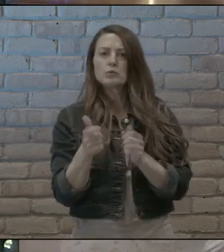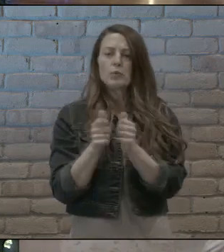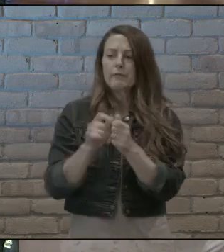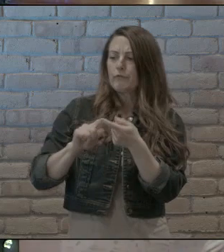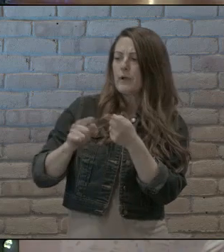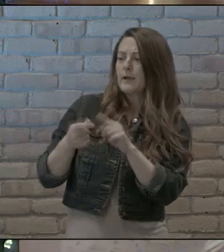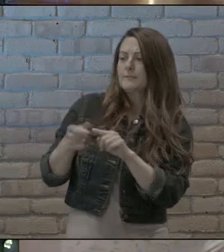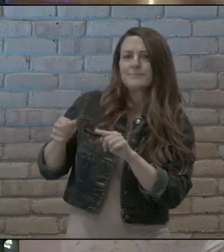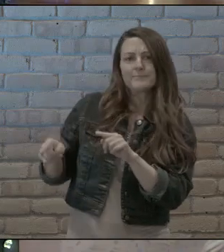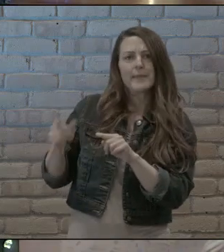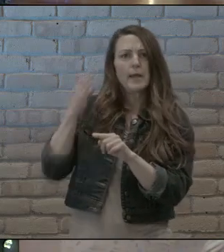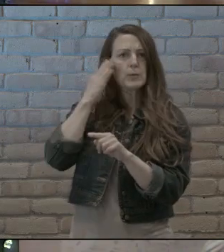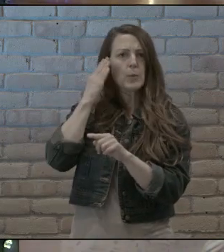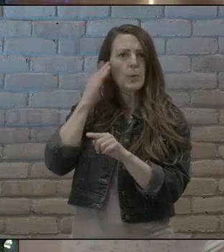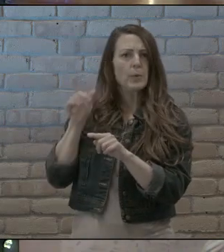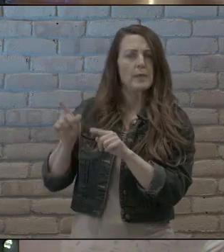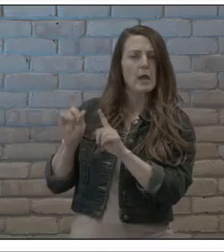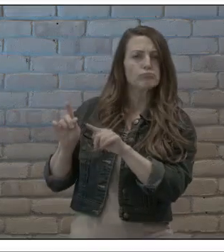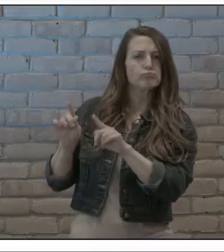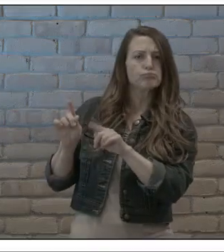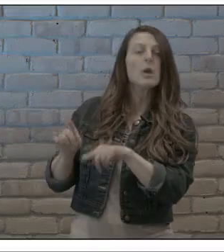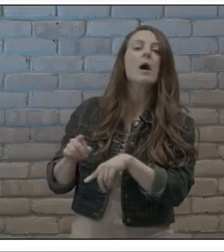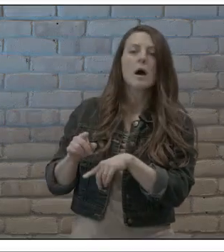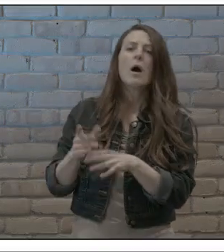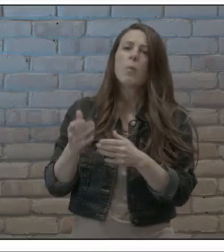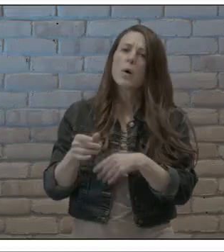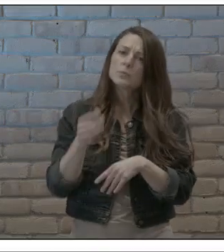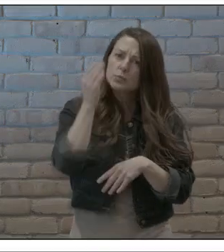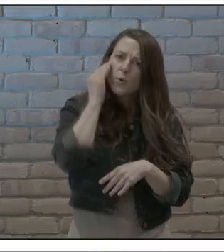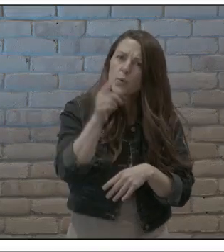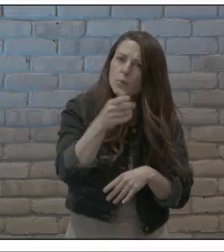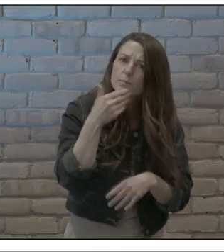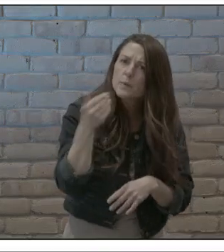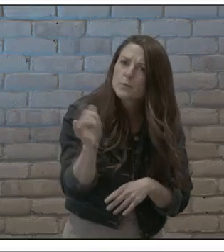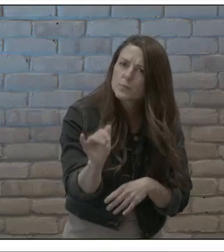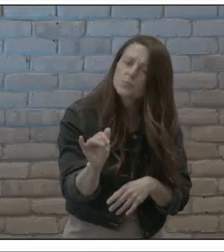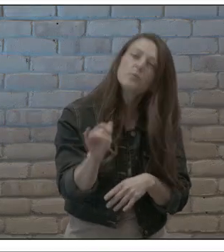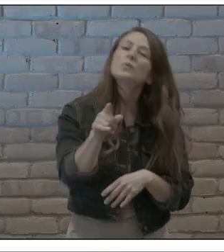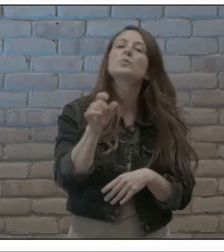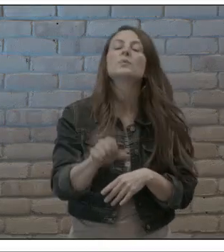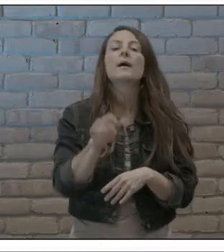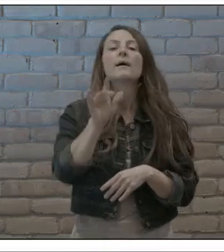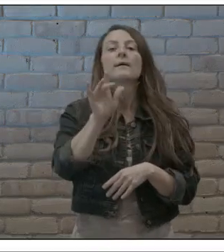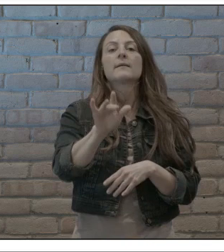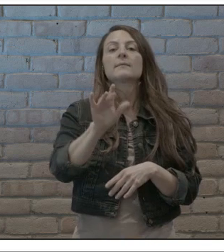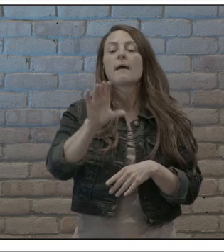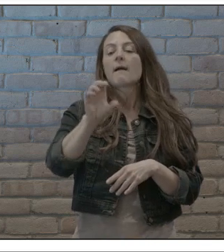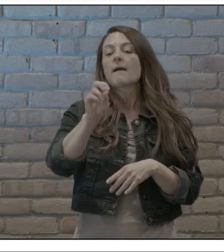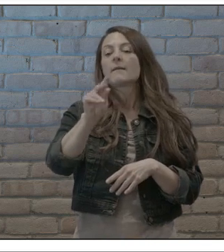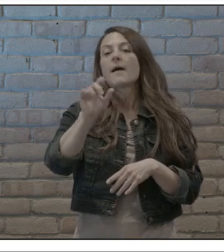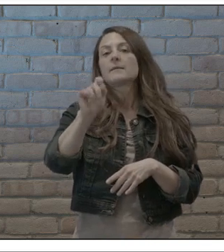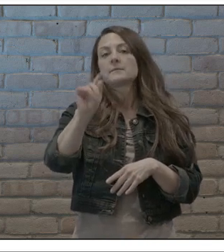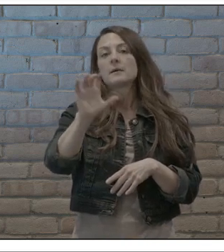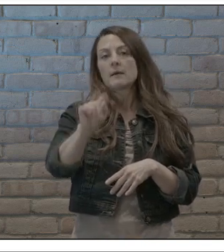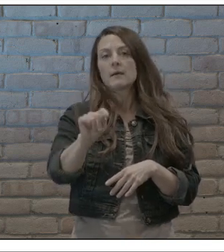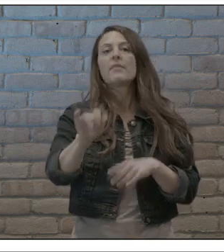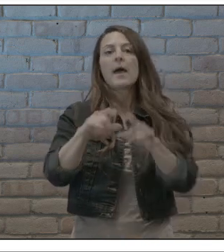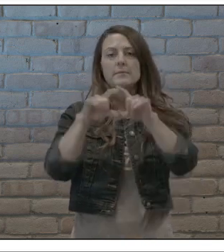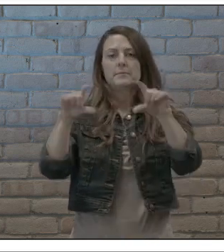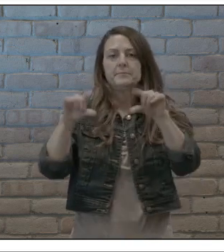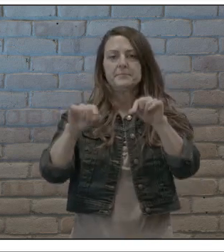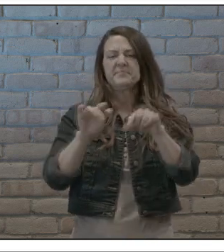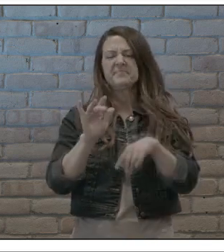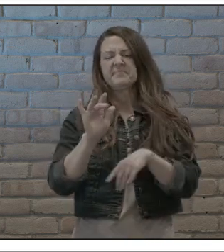that you know who's been here for a while, we'd love to get to know you more as well. You can do that by clicking the Connect with Us button that you see right there